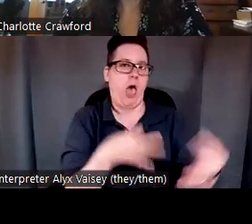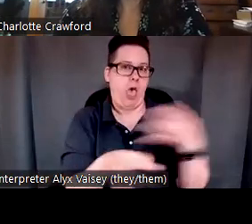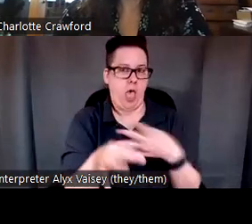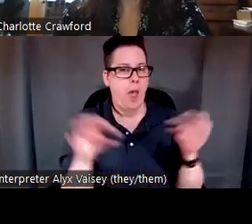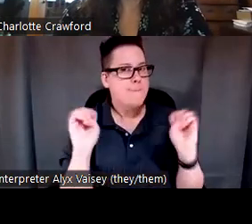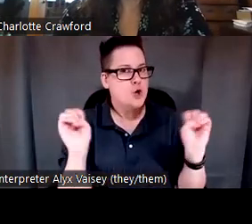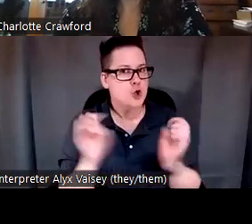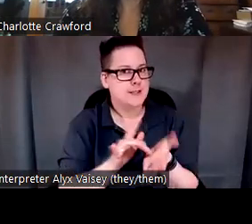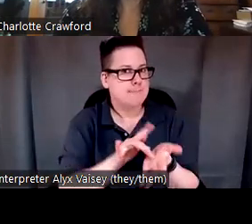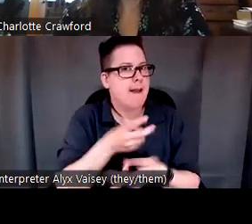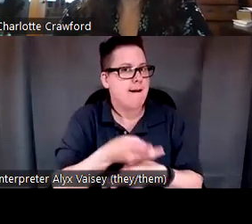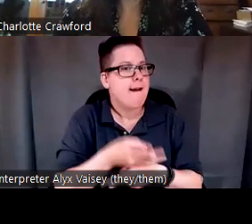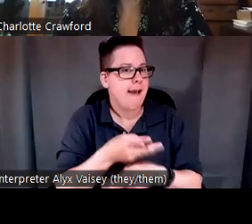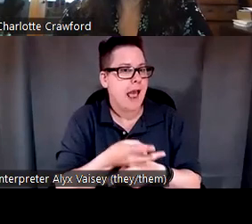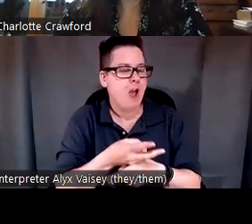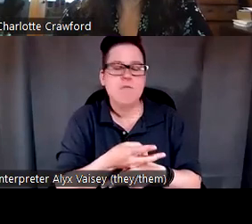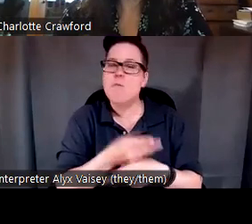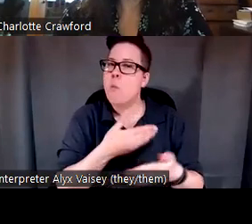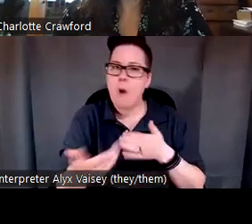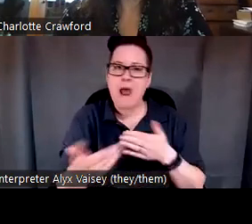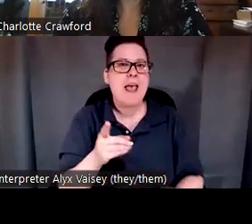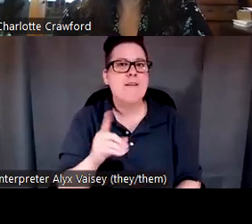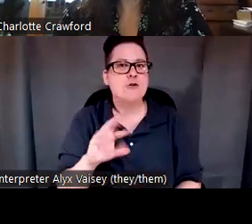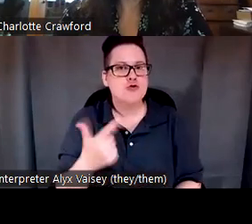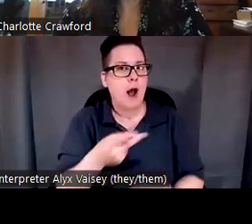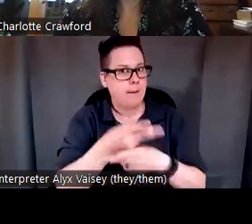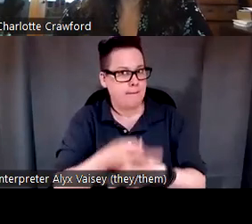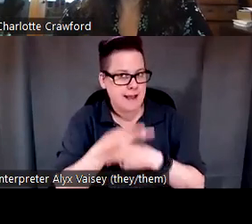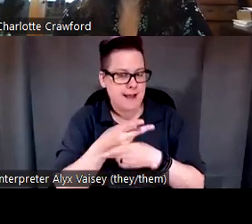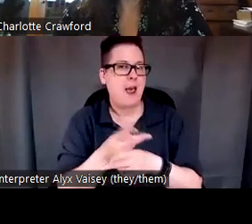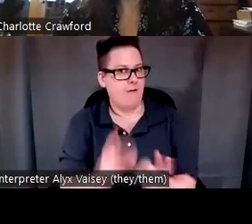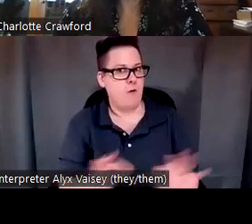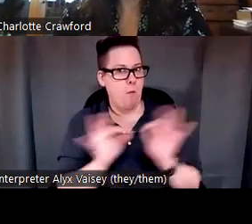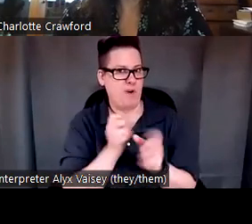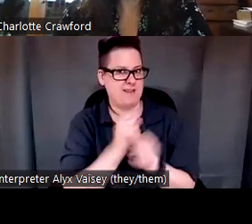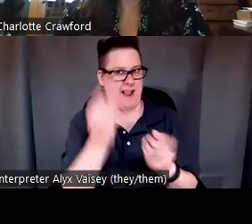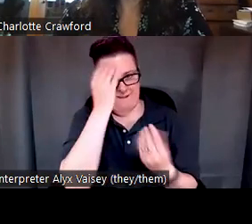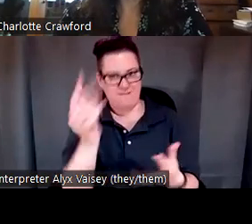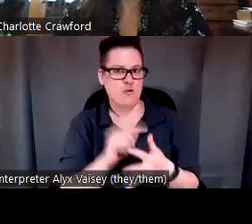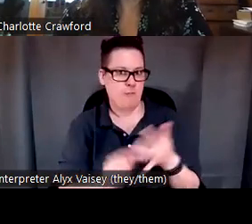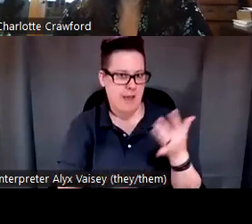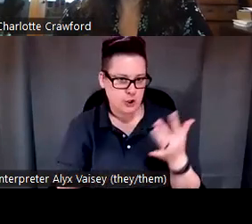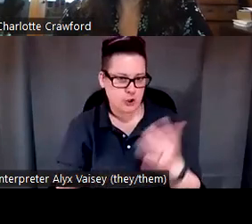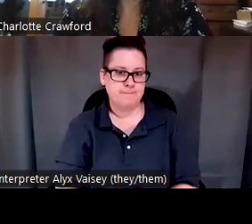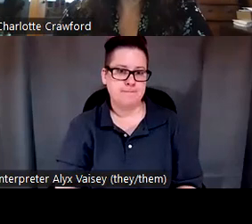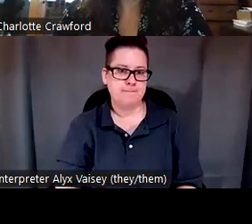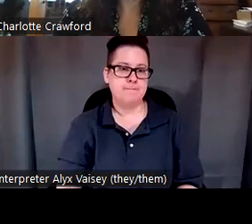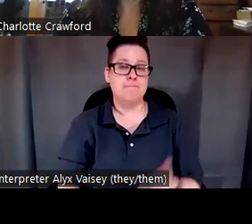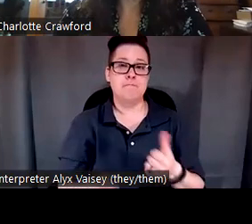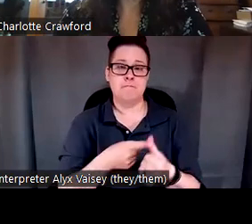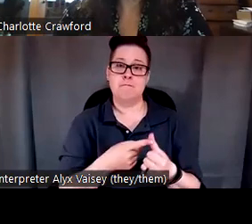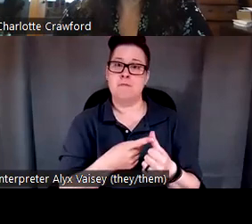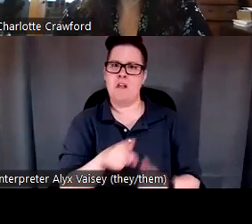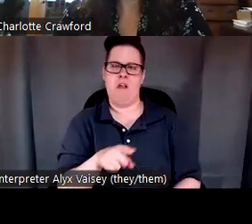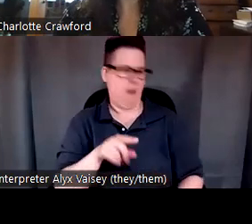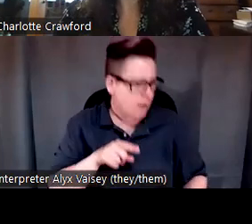emergency medical care. As with any drug, you need to be aware of important safety information concerning its use. If you encounter